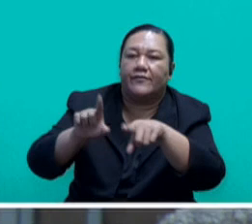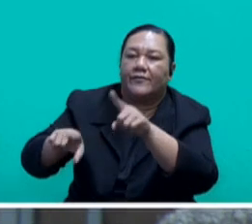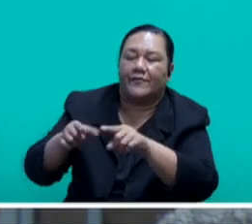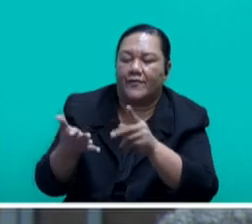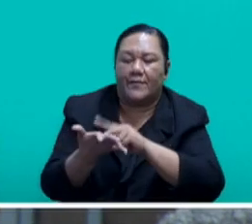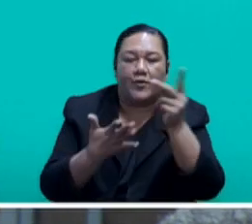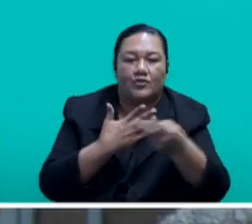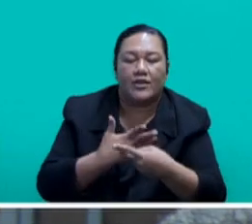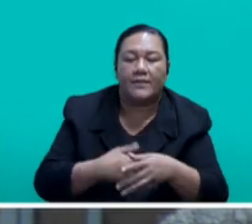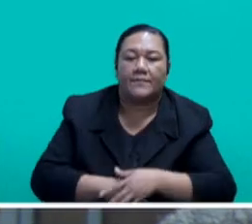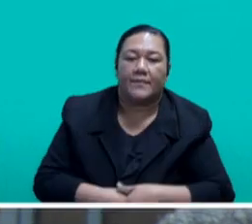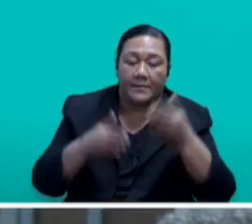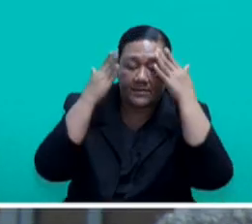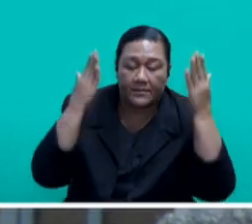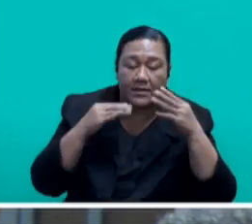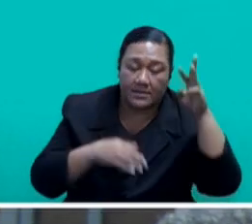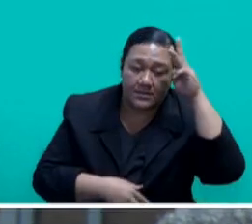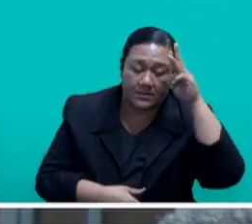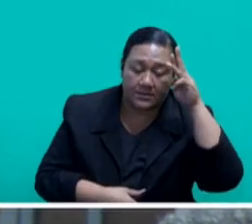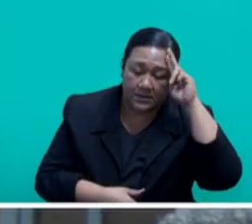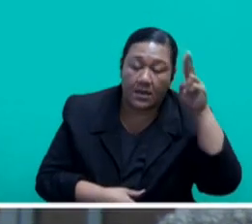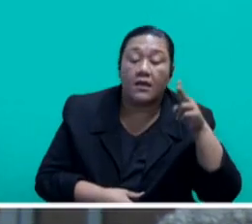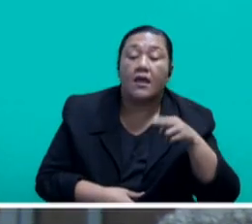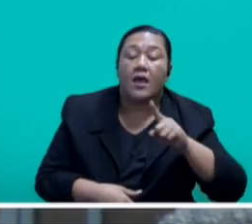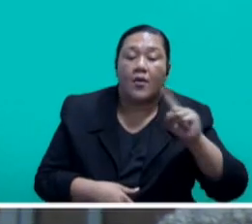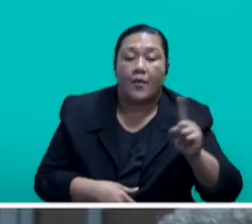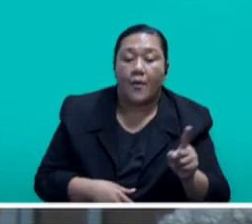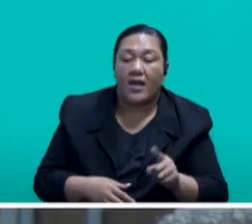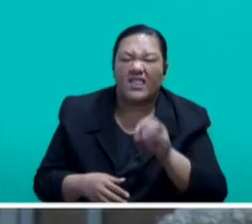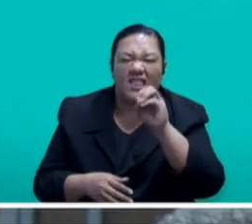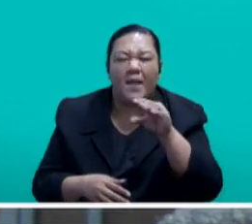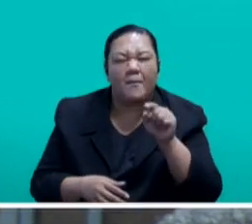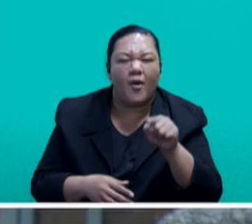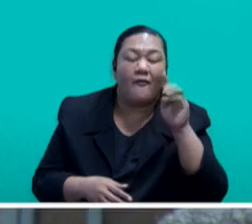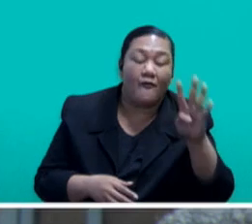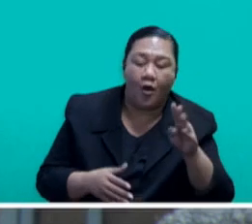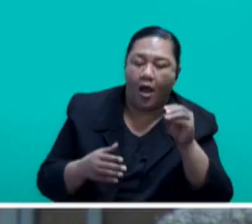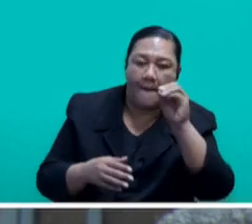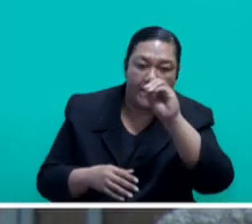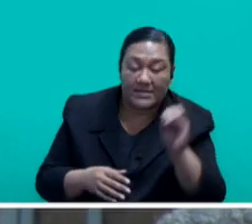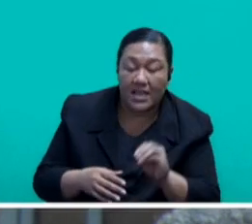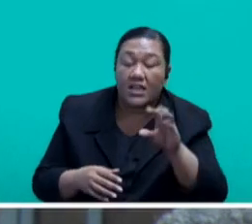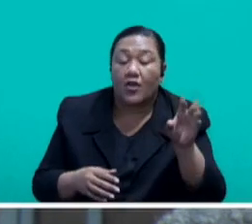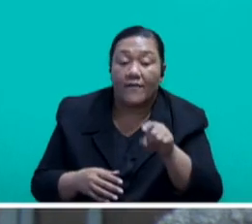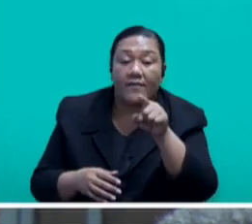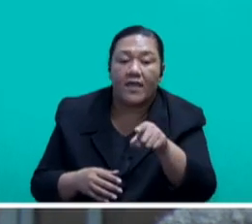Mr. Speaker, sir, about 10.4% of the rural population rely on high-risk water